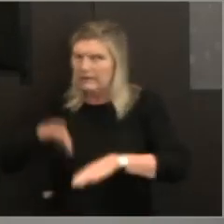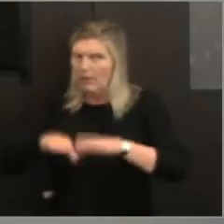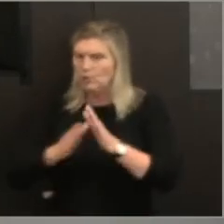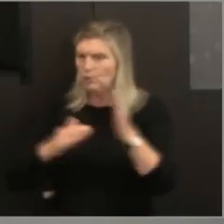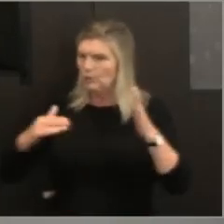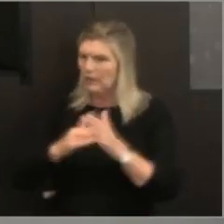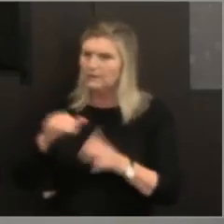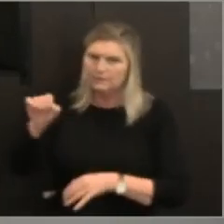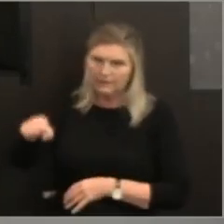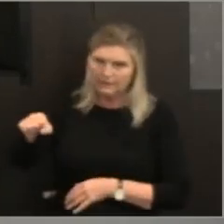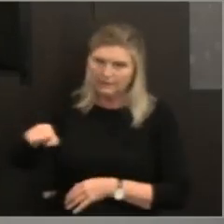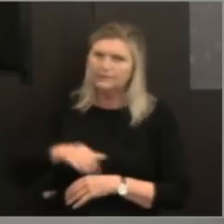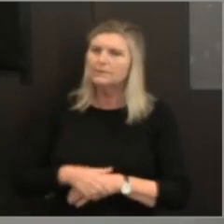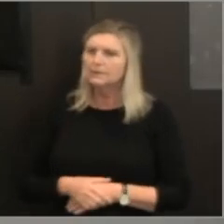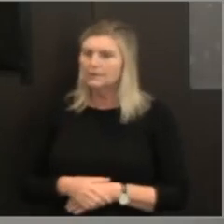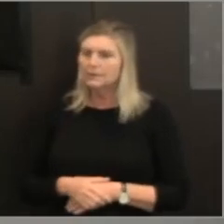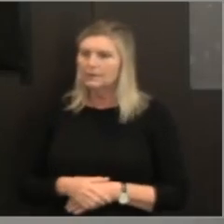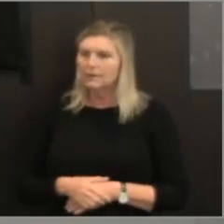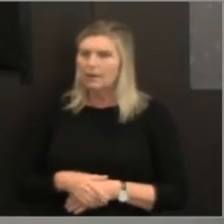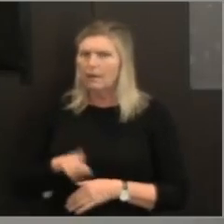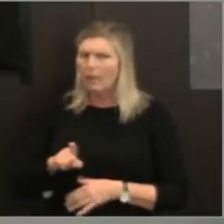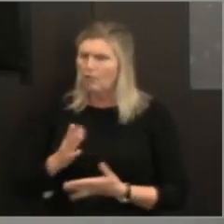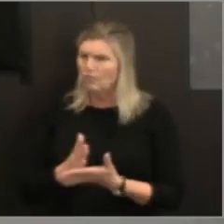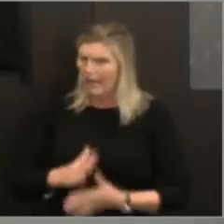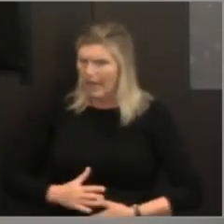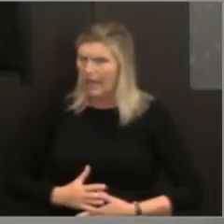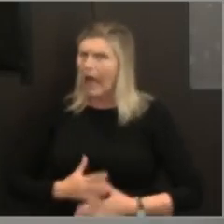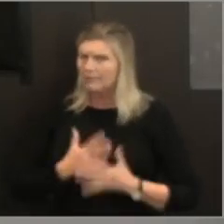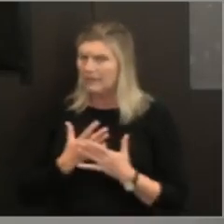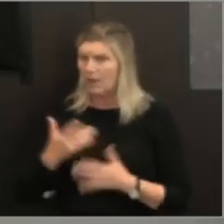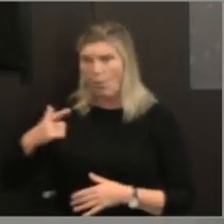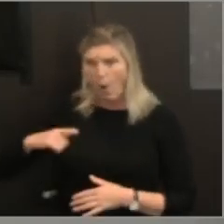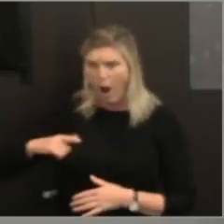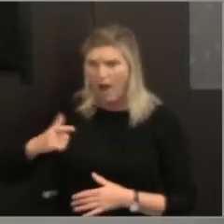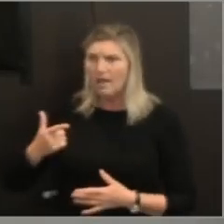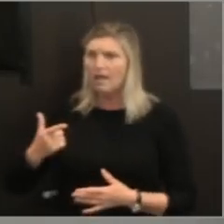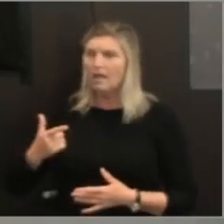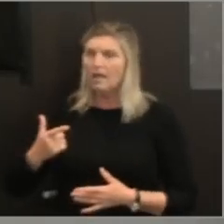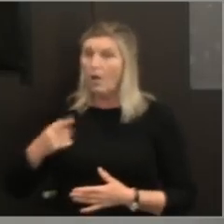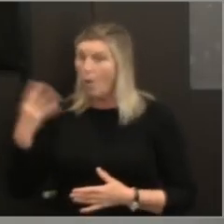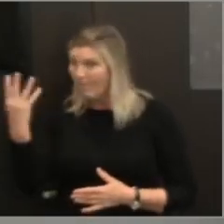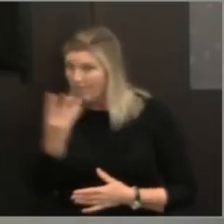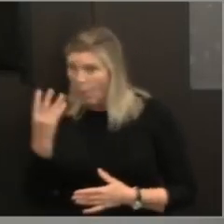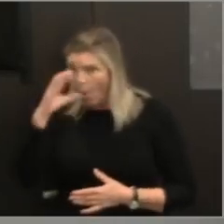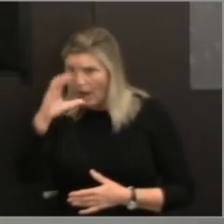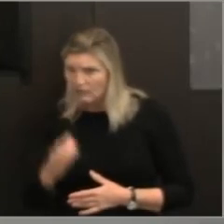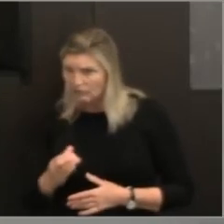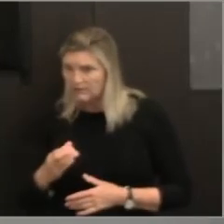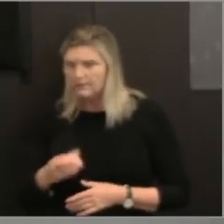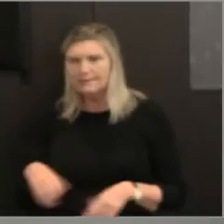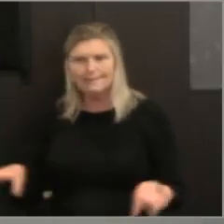country. What is also disturbingly similar is that all 4 countries have followed the